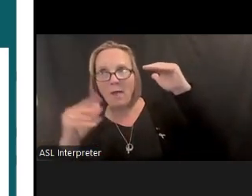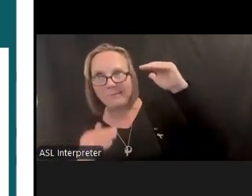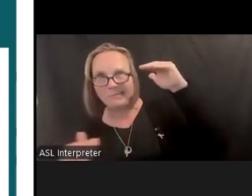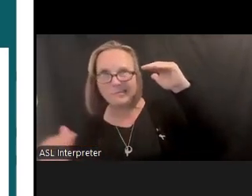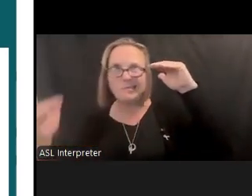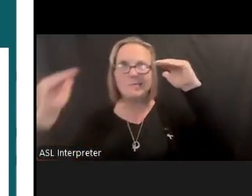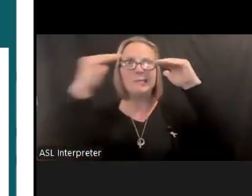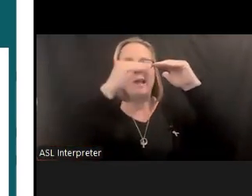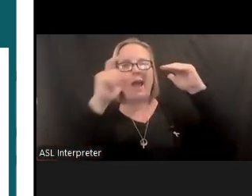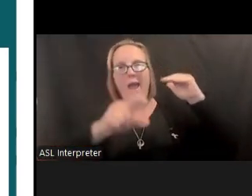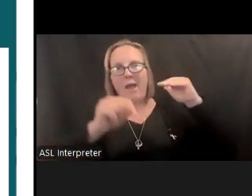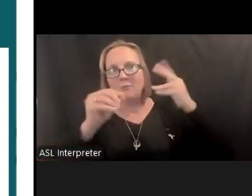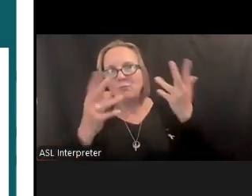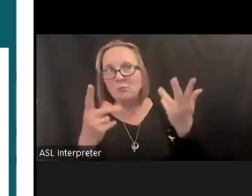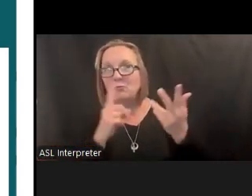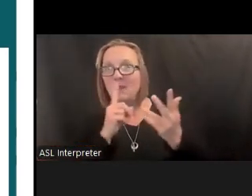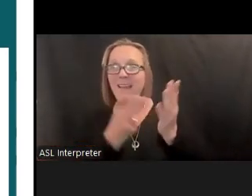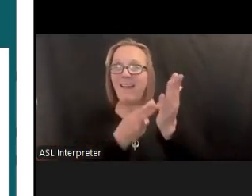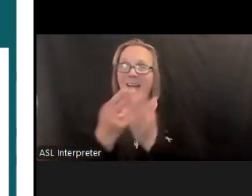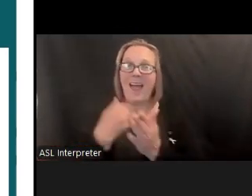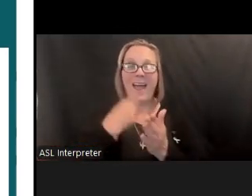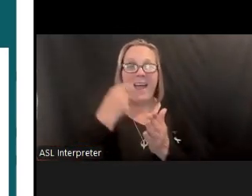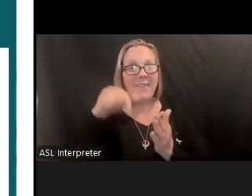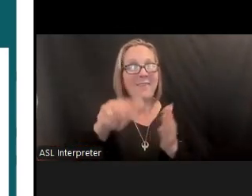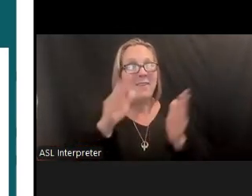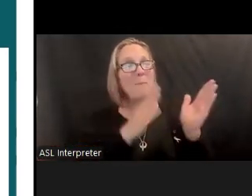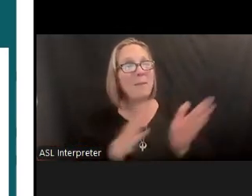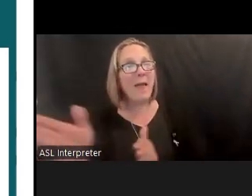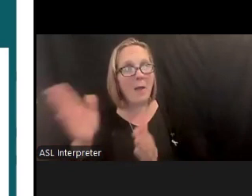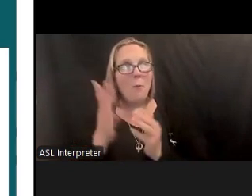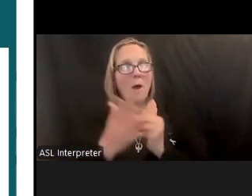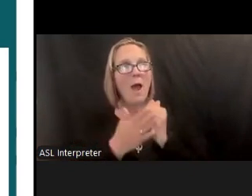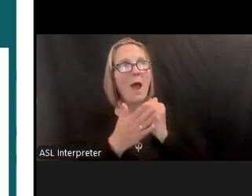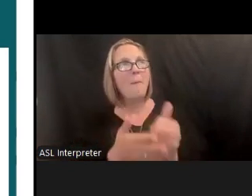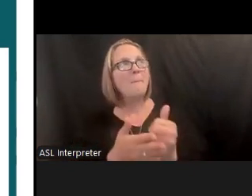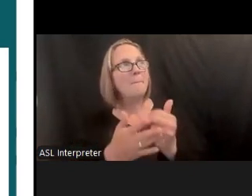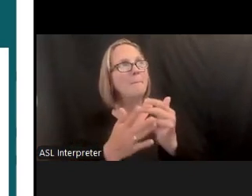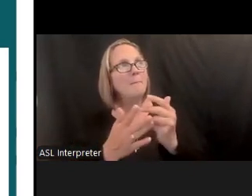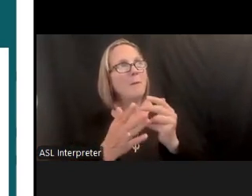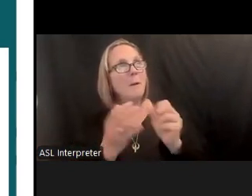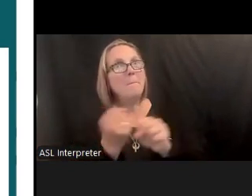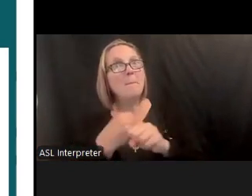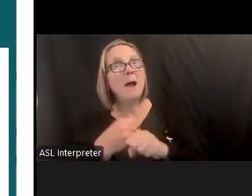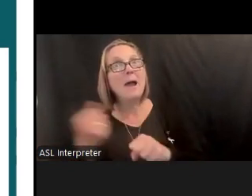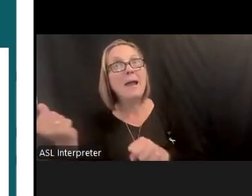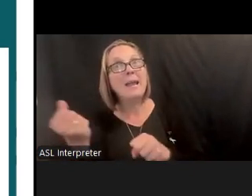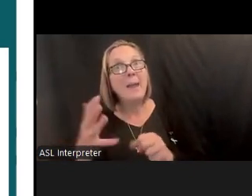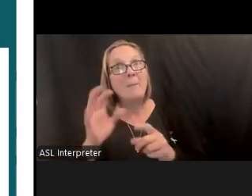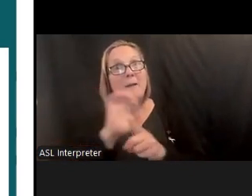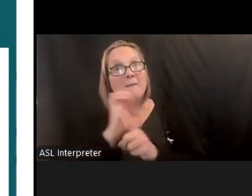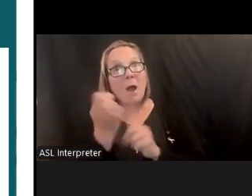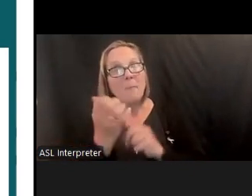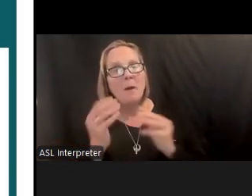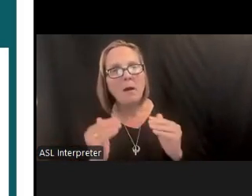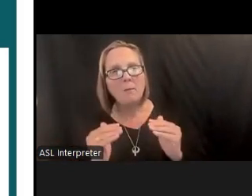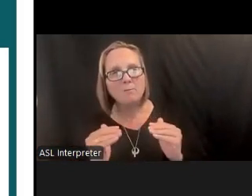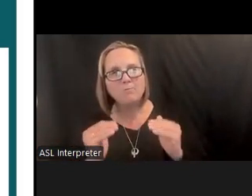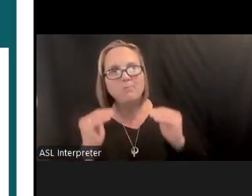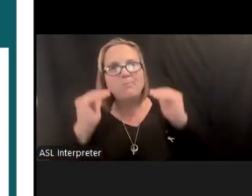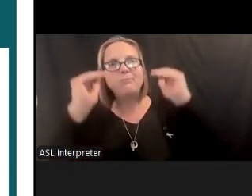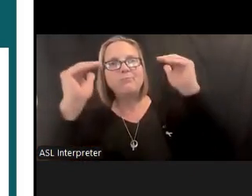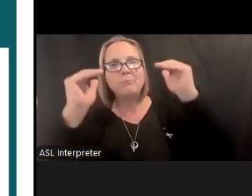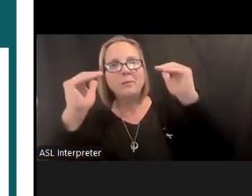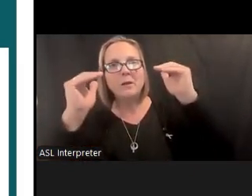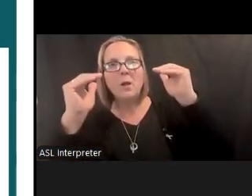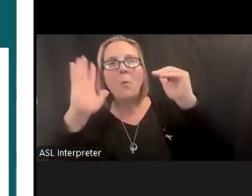seems to have the best chance of elevating a gaming environment to something that truly enhances the city, not detracts from